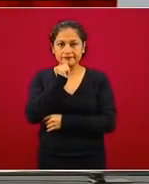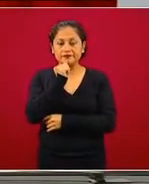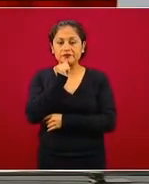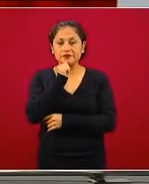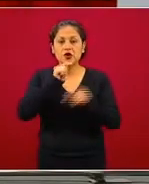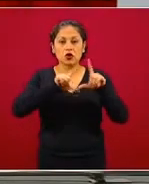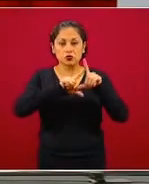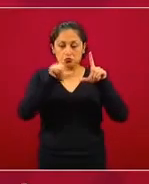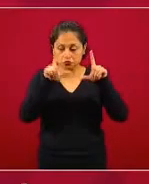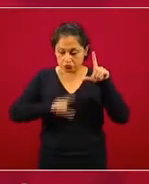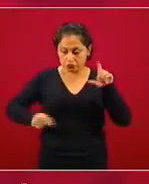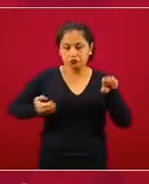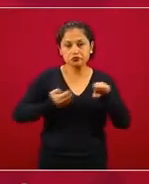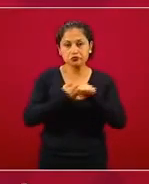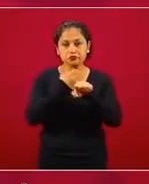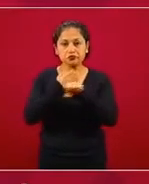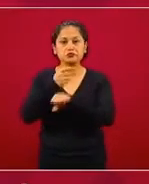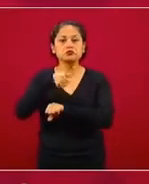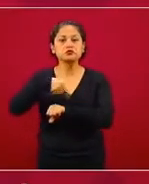And what was that last one?